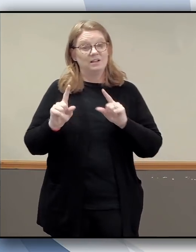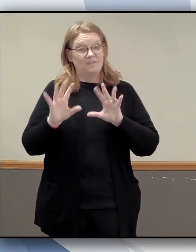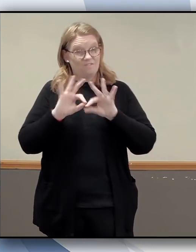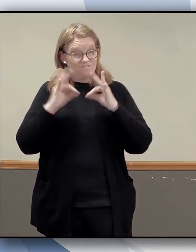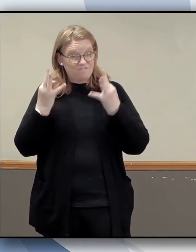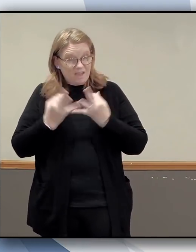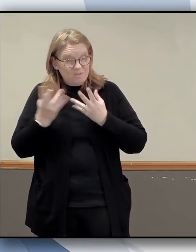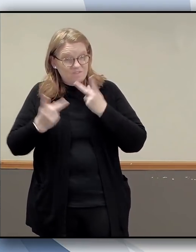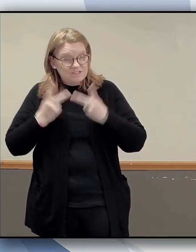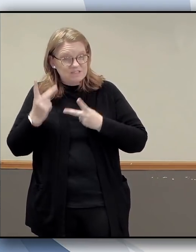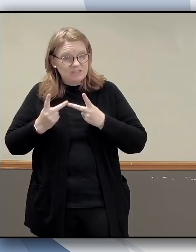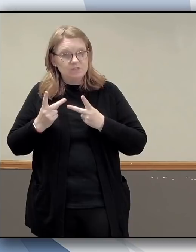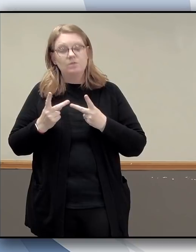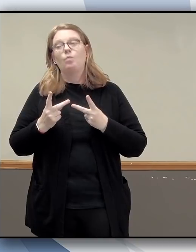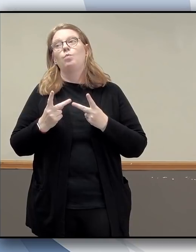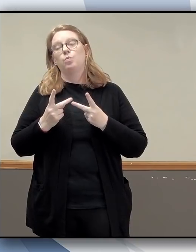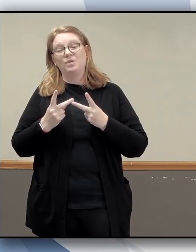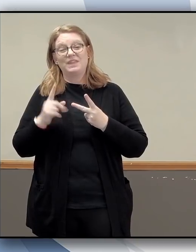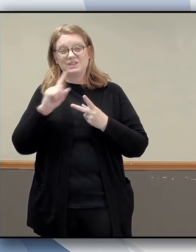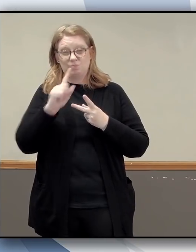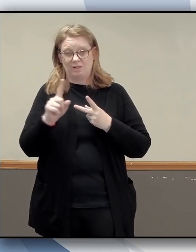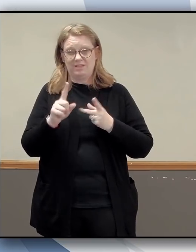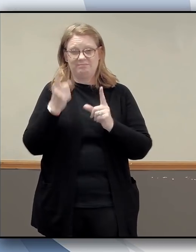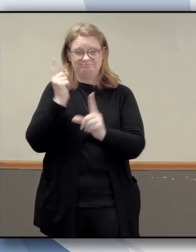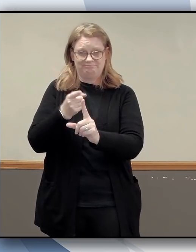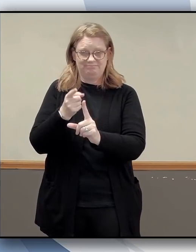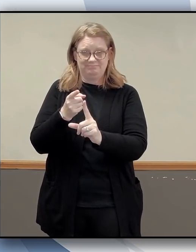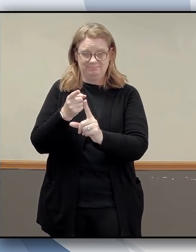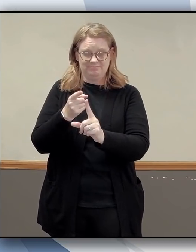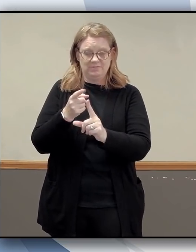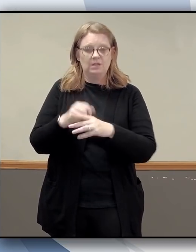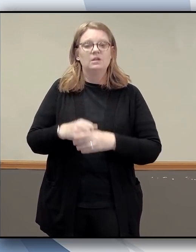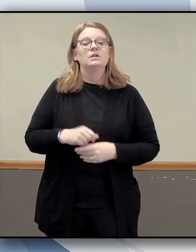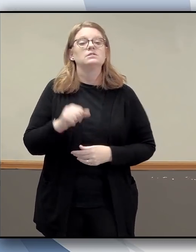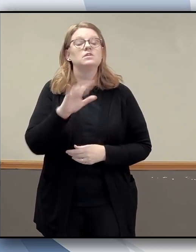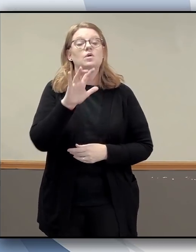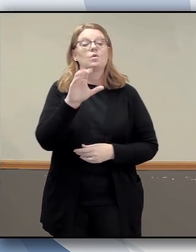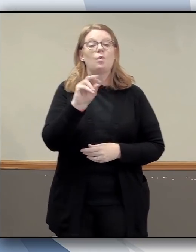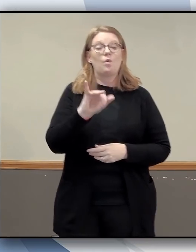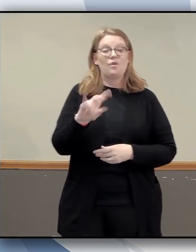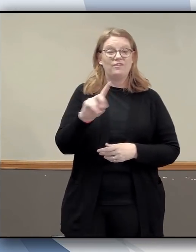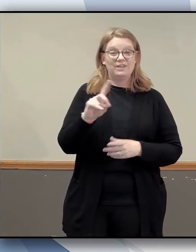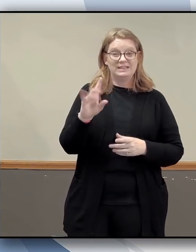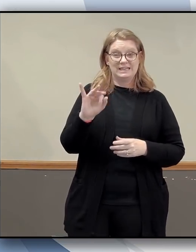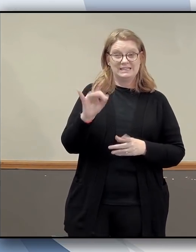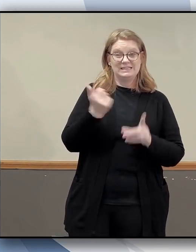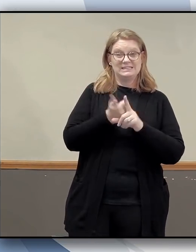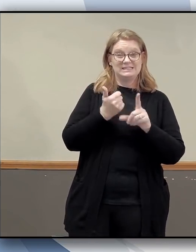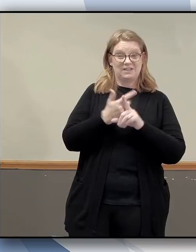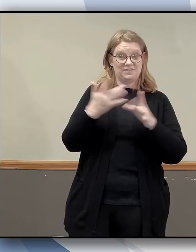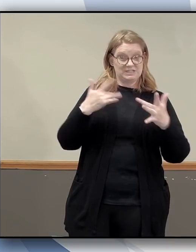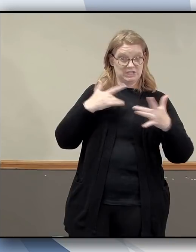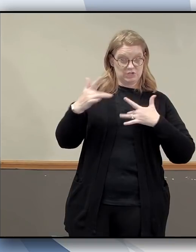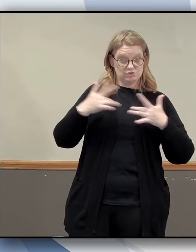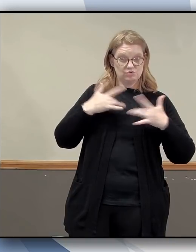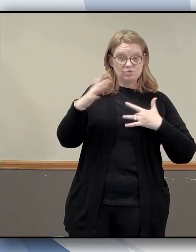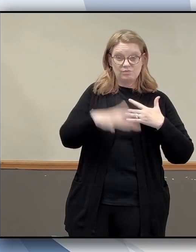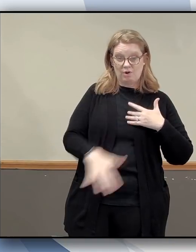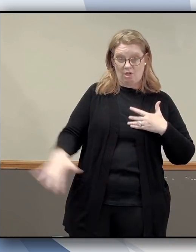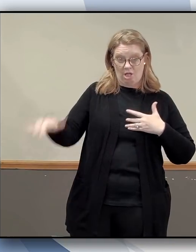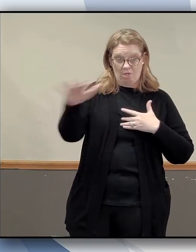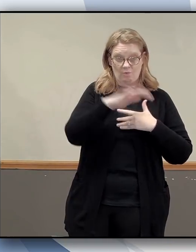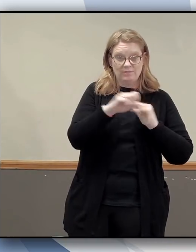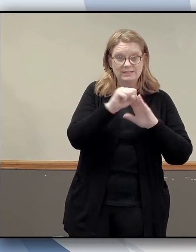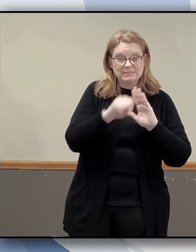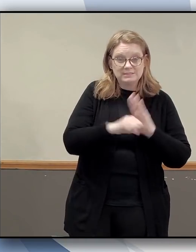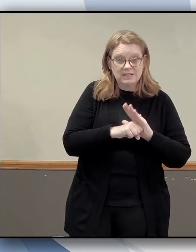to everything that we do. So while COVID-19 remains a significant concern in communities across the state, we will